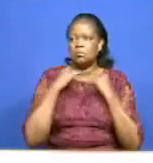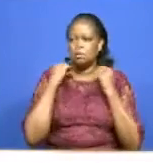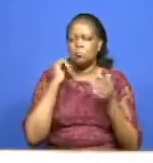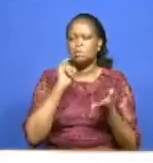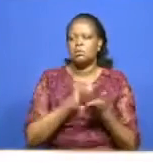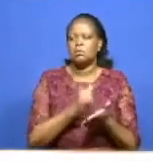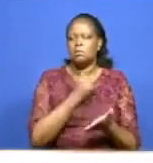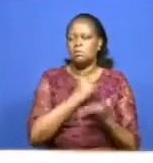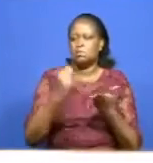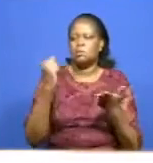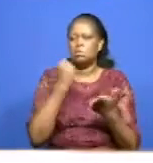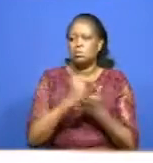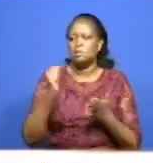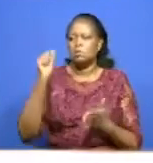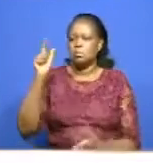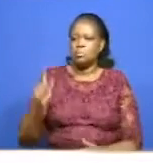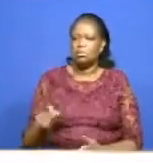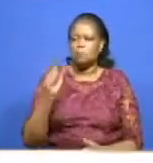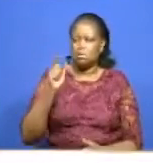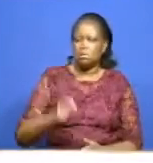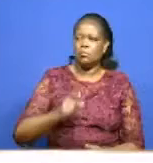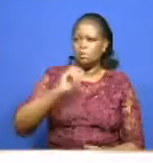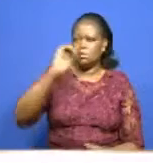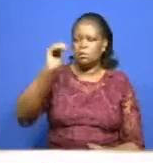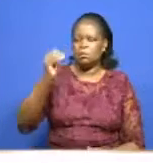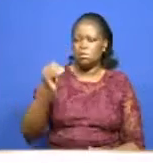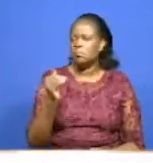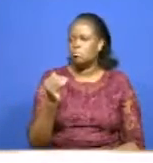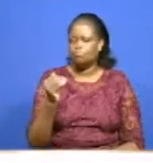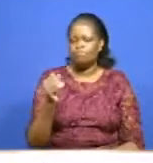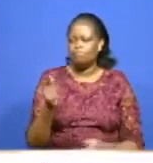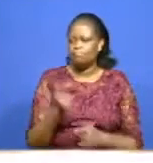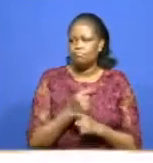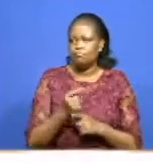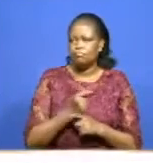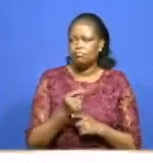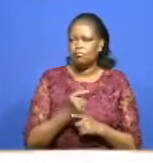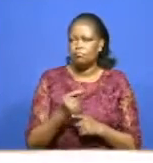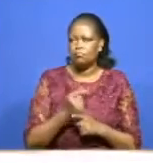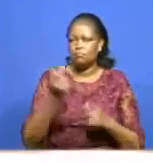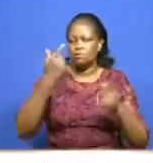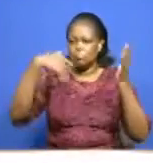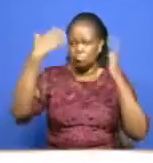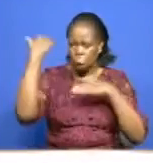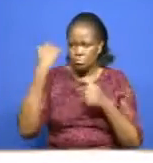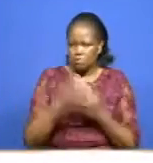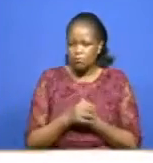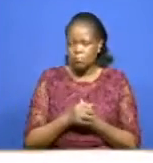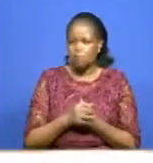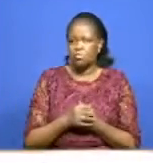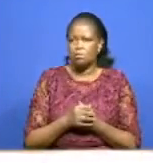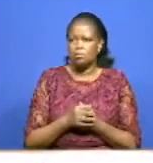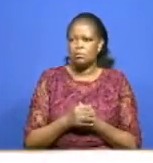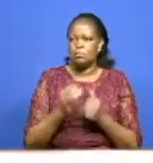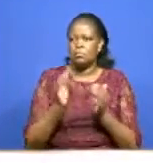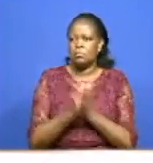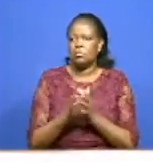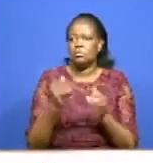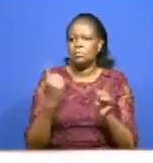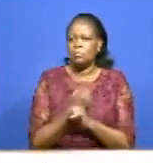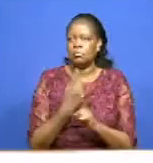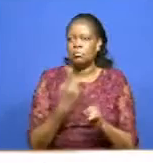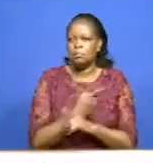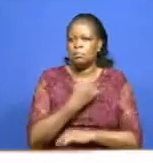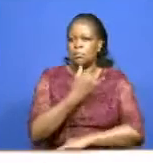deployed in the regions and in the counties are trained in universities and different